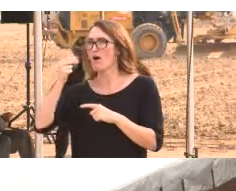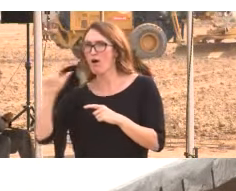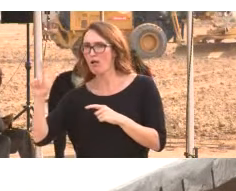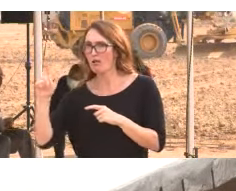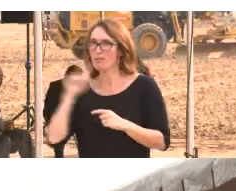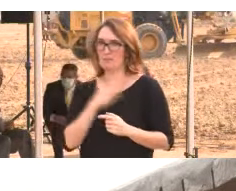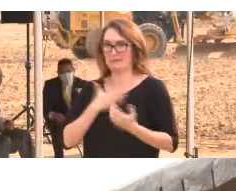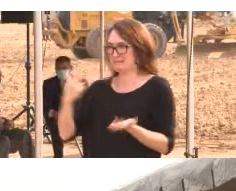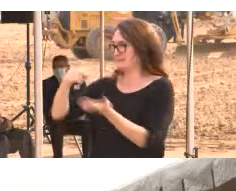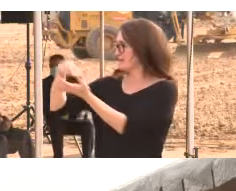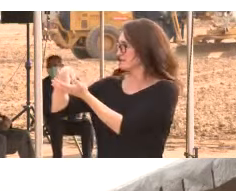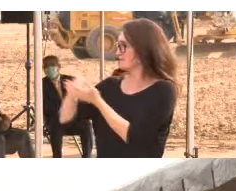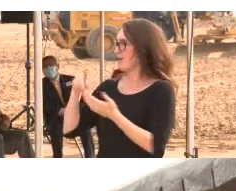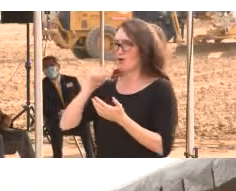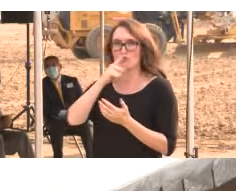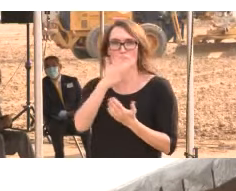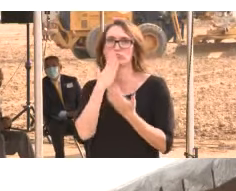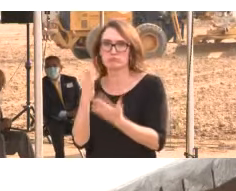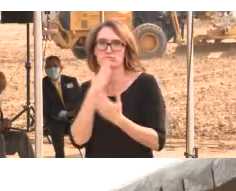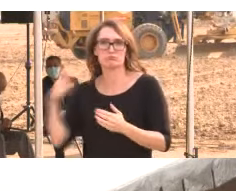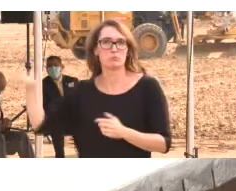stand?